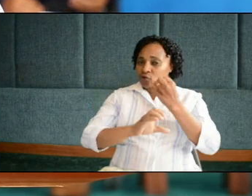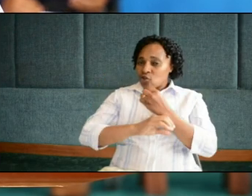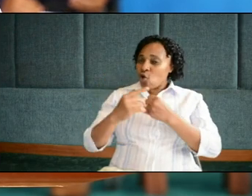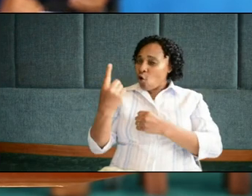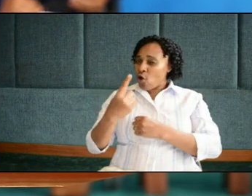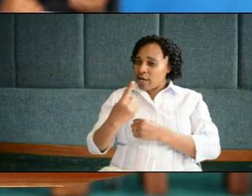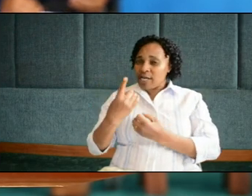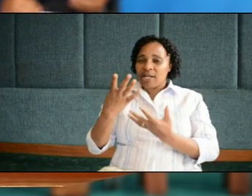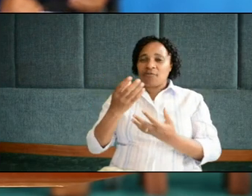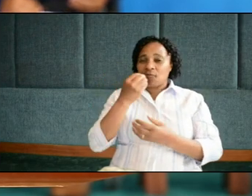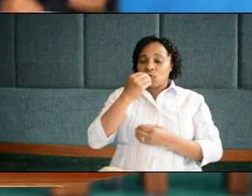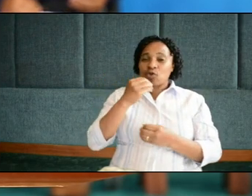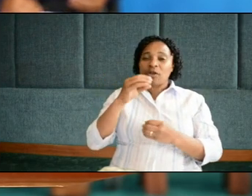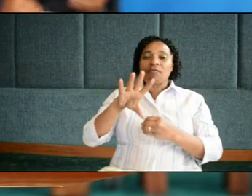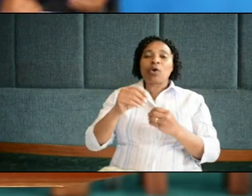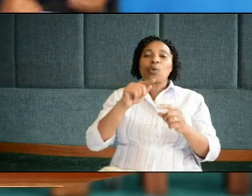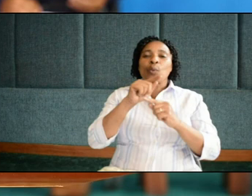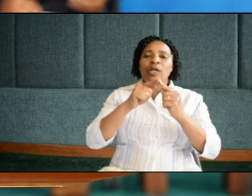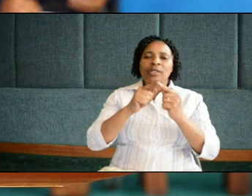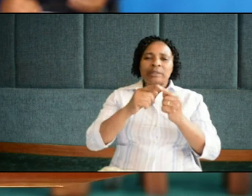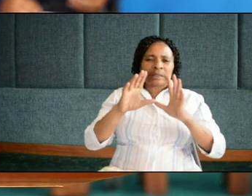found during Christmas.